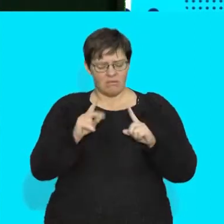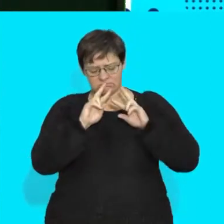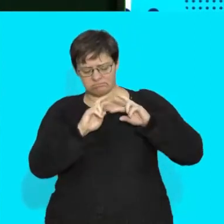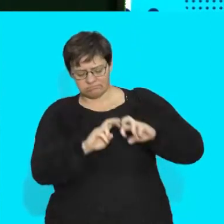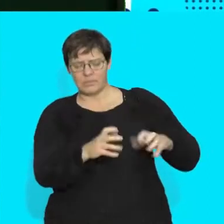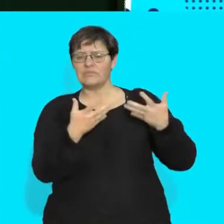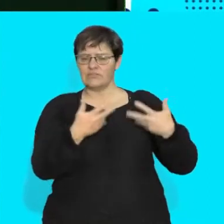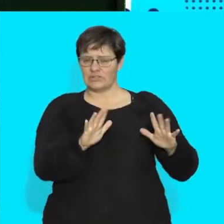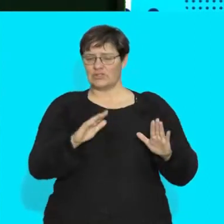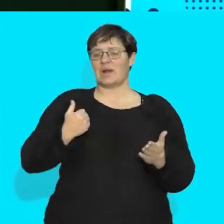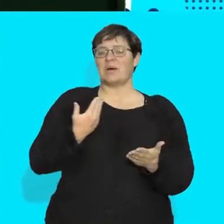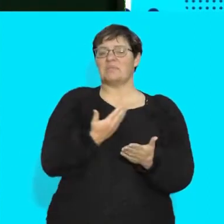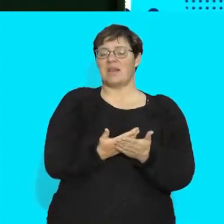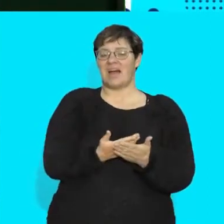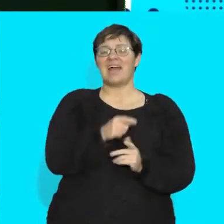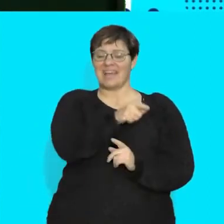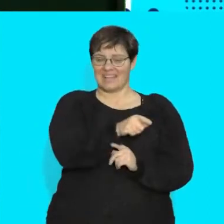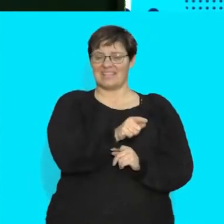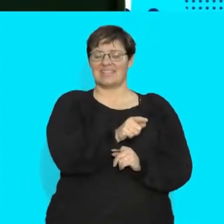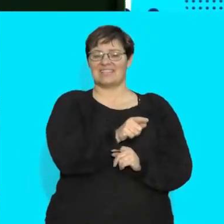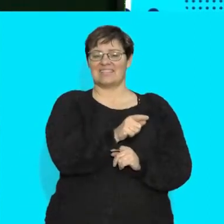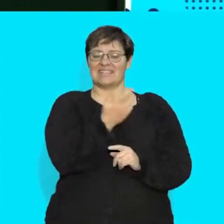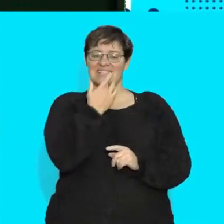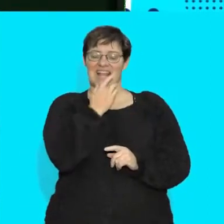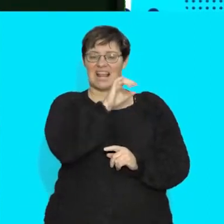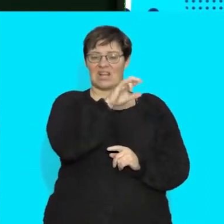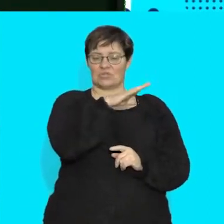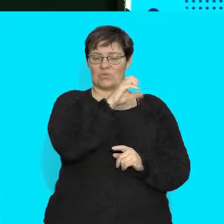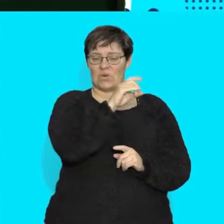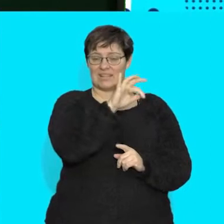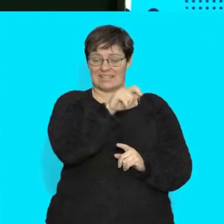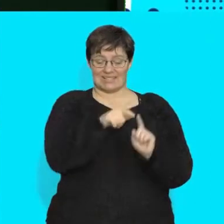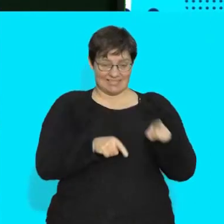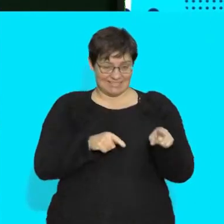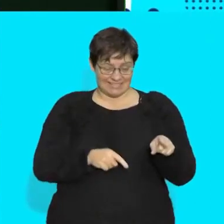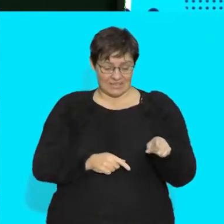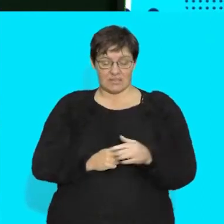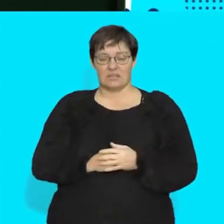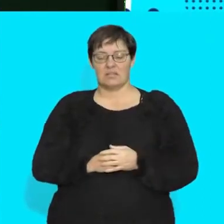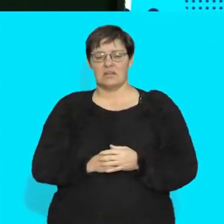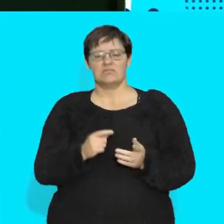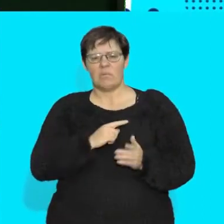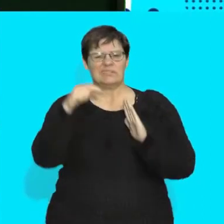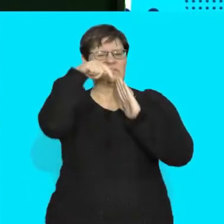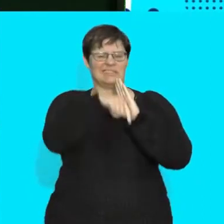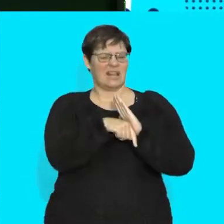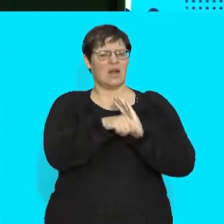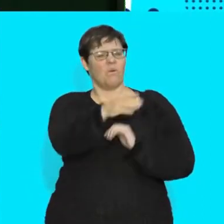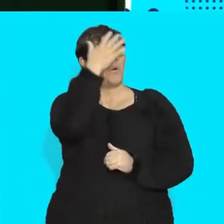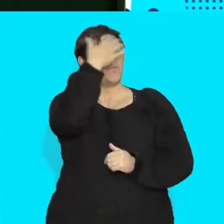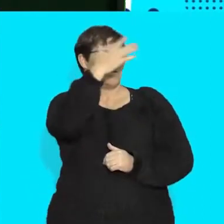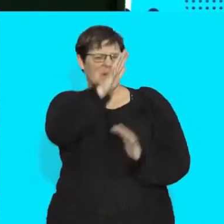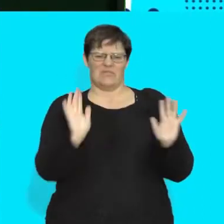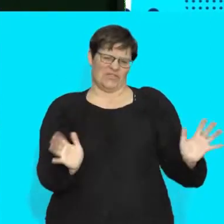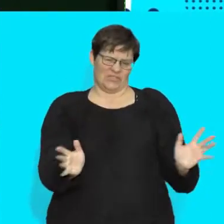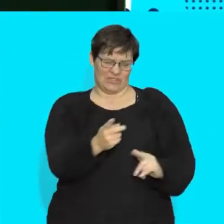an application of the electrolytic cell. I'm not going to dive into it in too much more detail because I know that you're very familiar